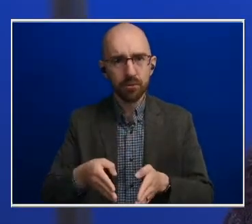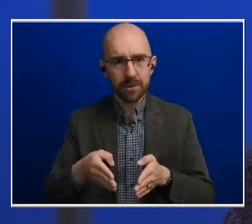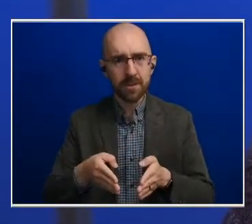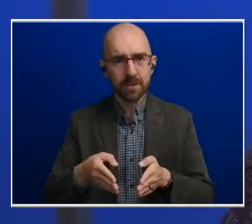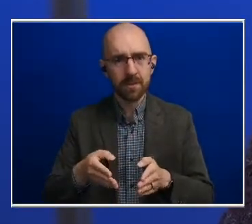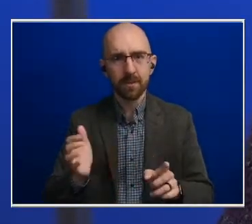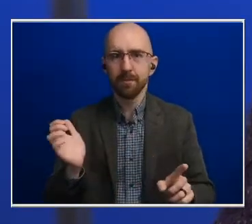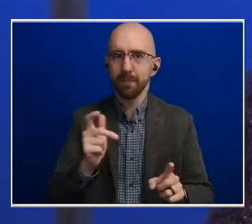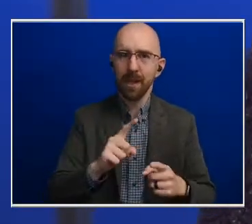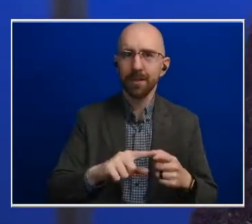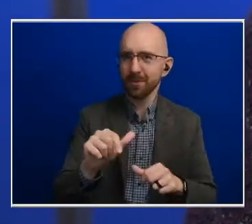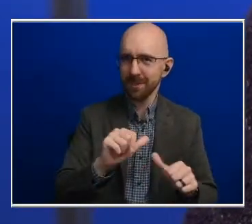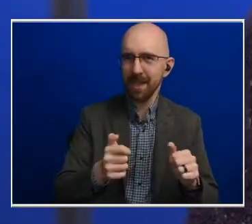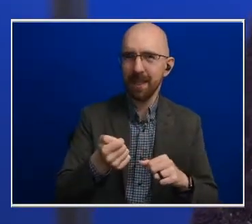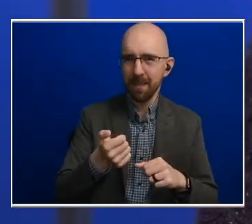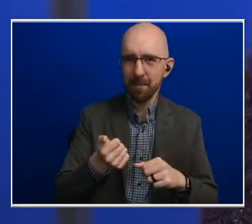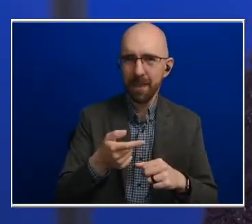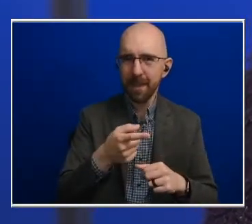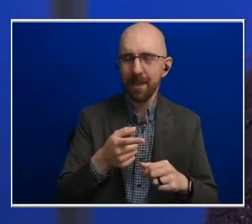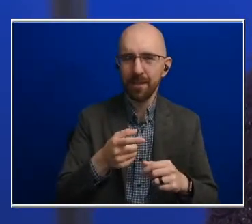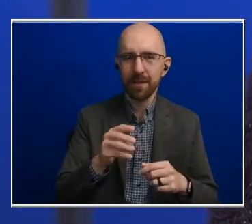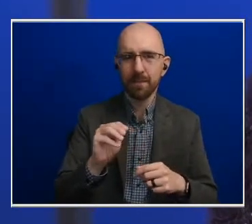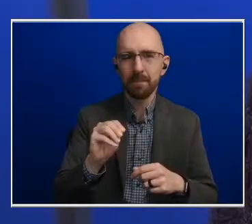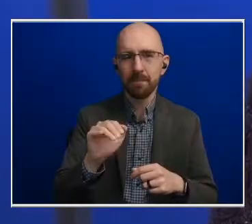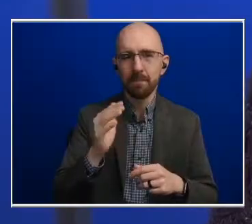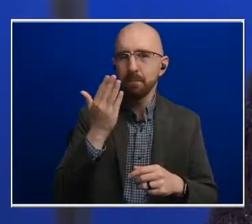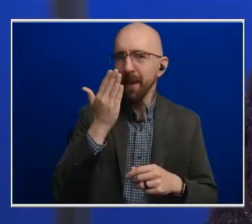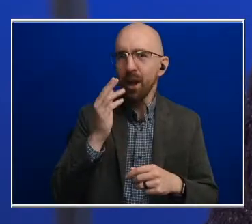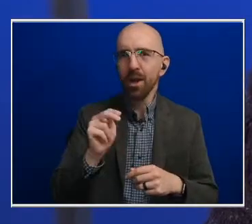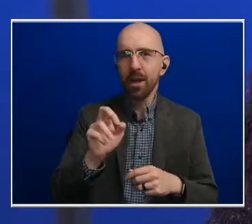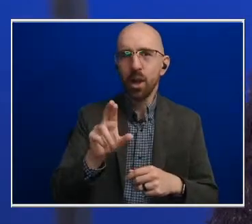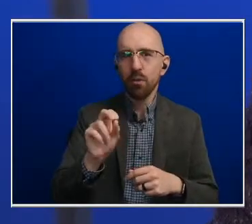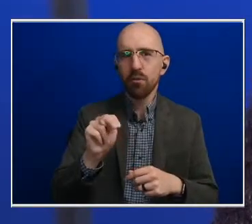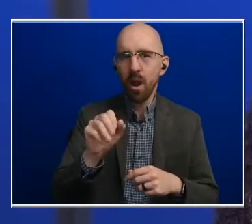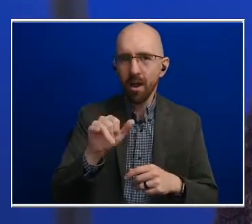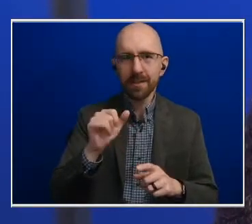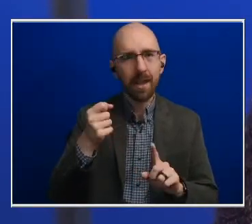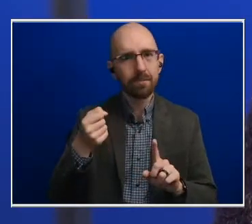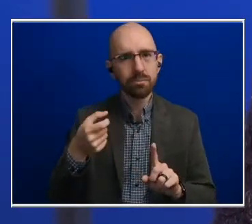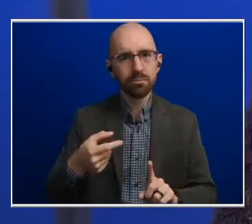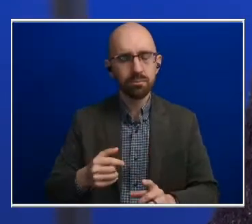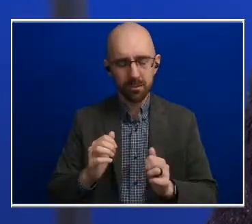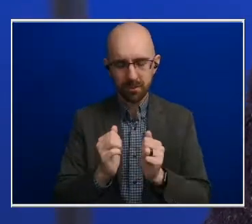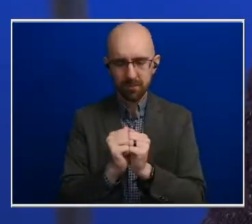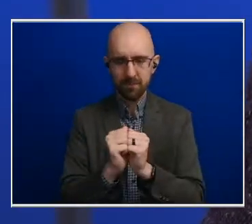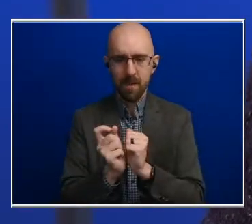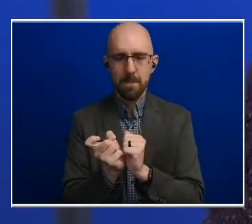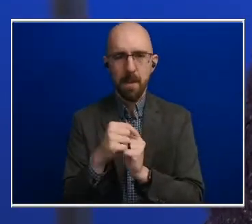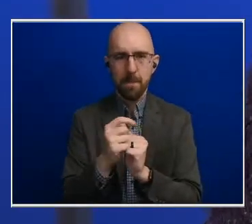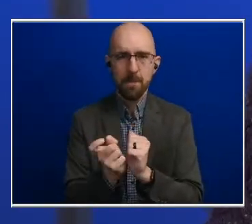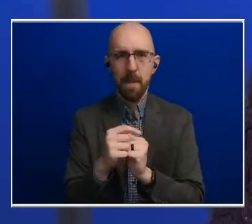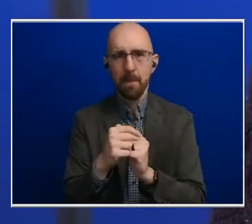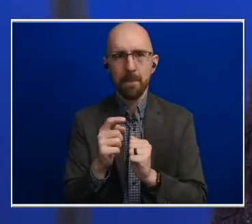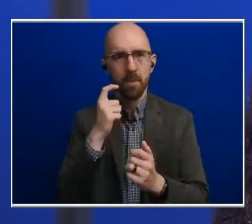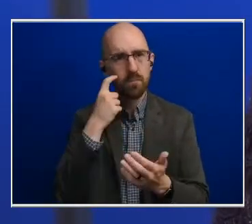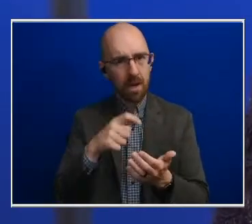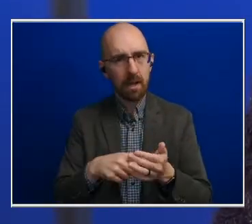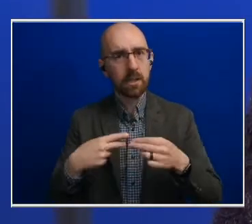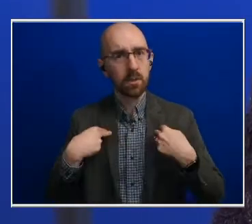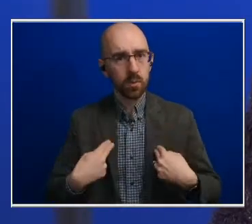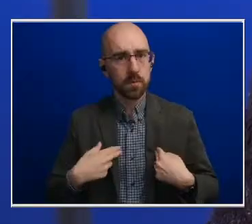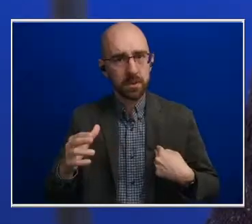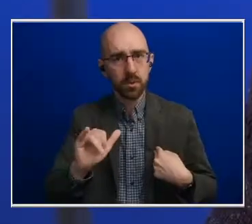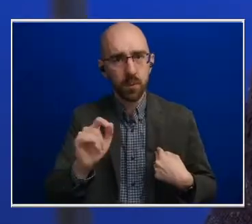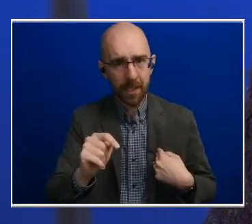bit, there are mirror neurons in our brains that are firing when we recognize something that a human is doing and that we could do it